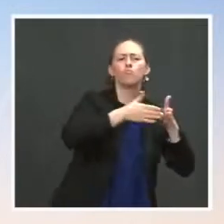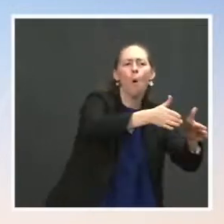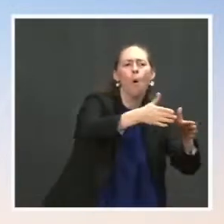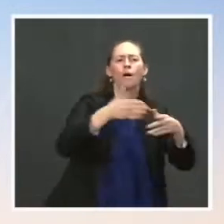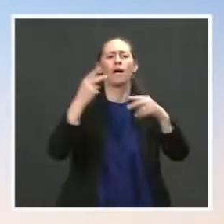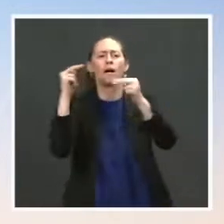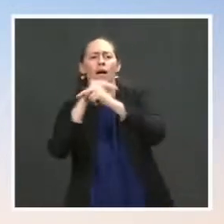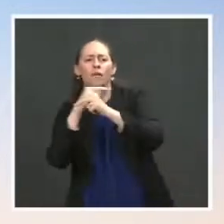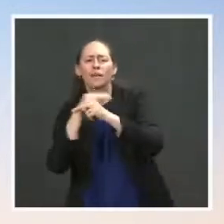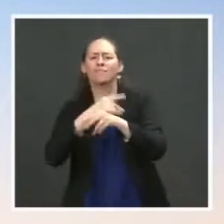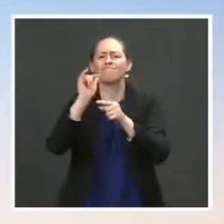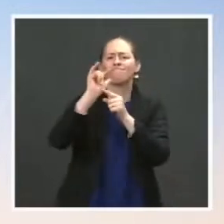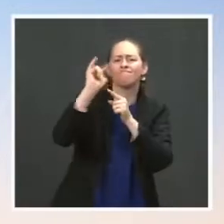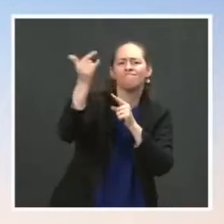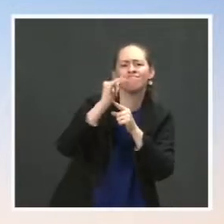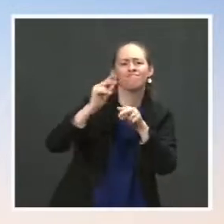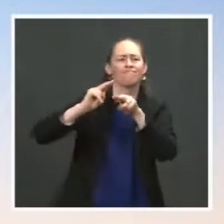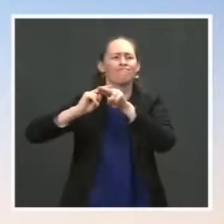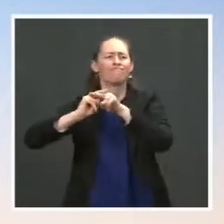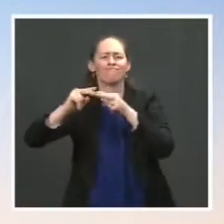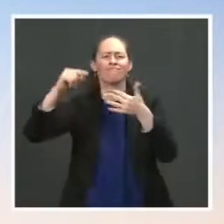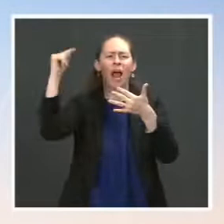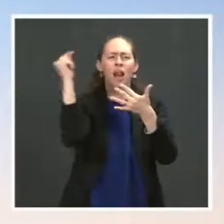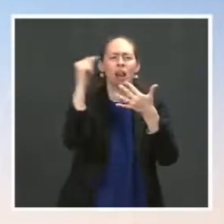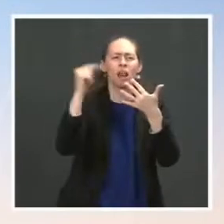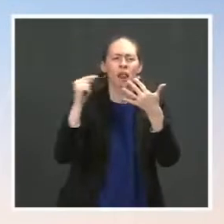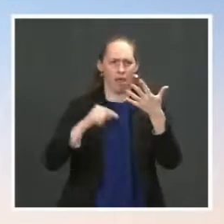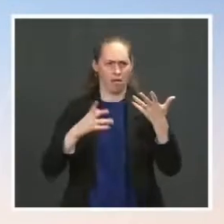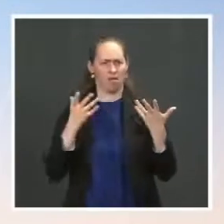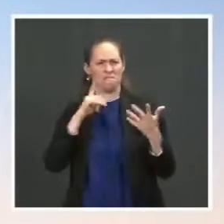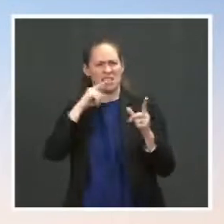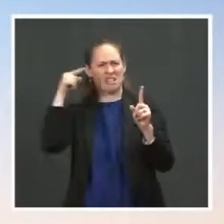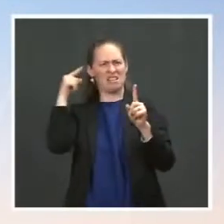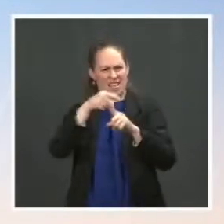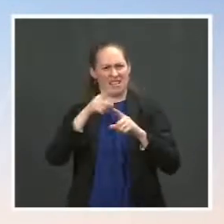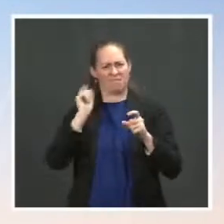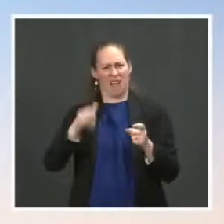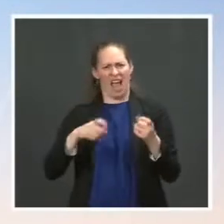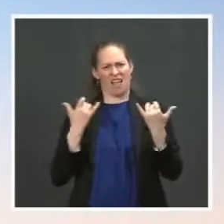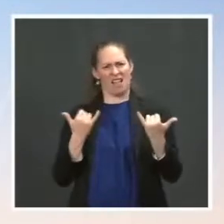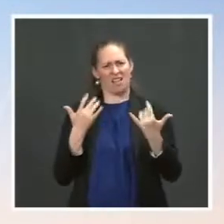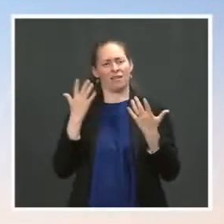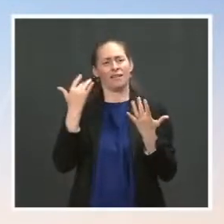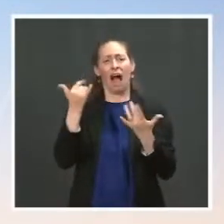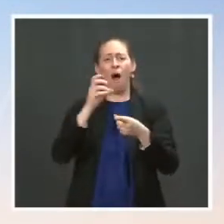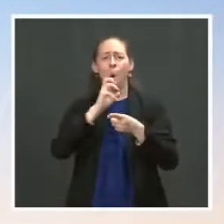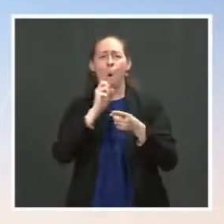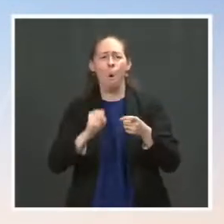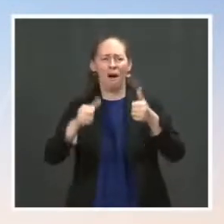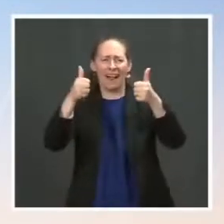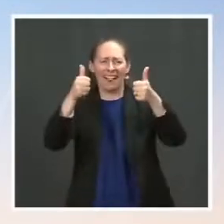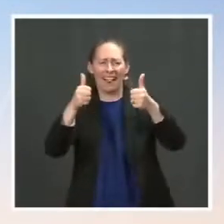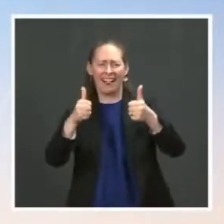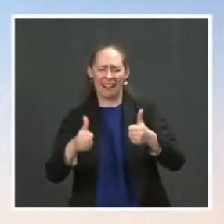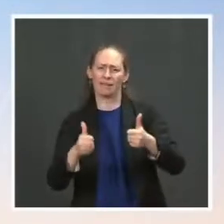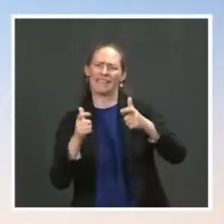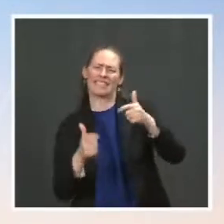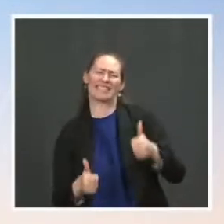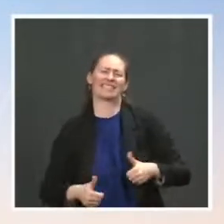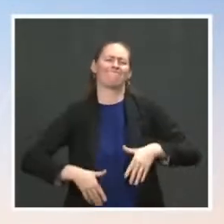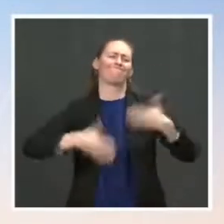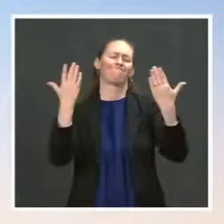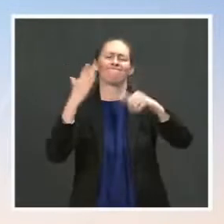better. It's going to help modernize our transportation infrastructure so we can compete in the 21st century and connect communities. It will